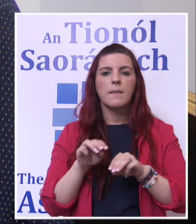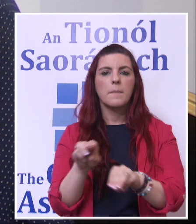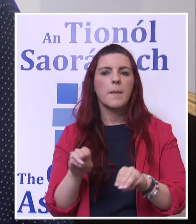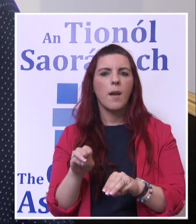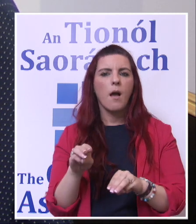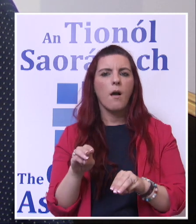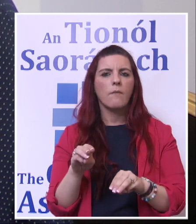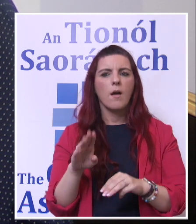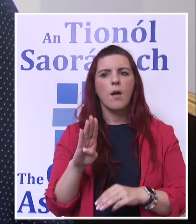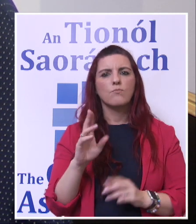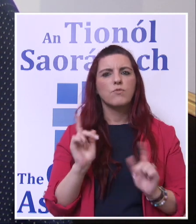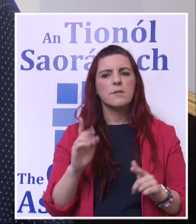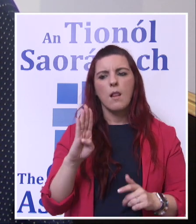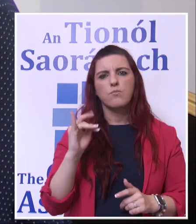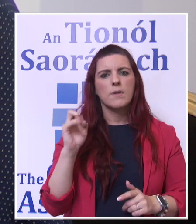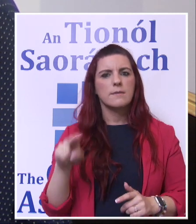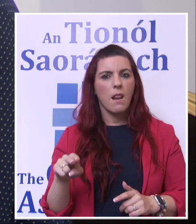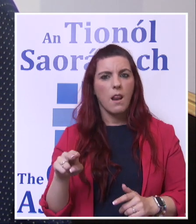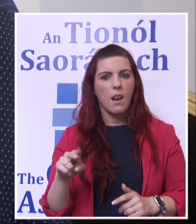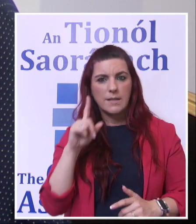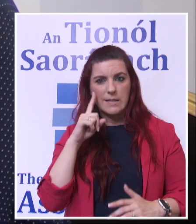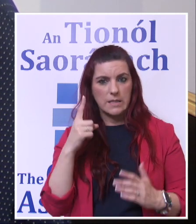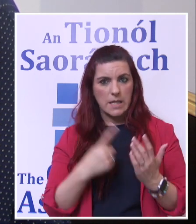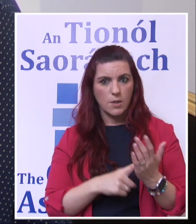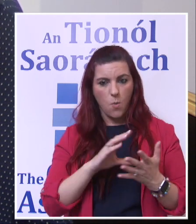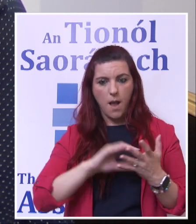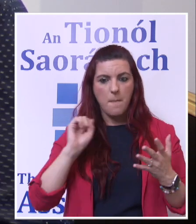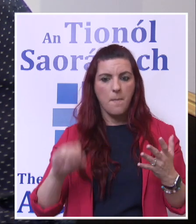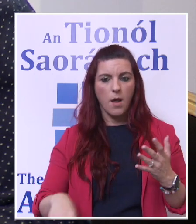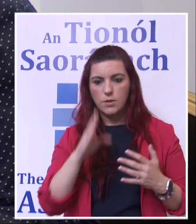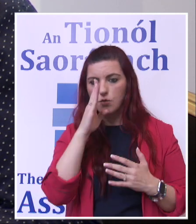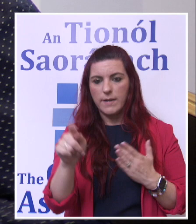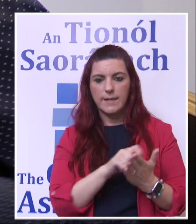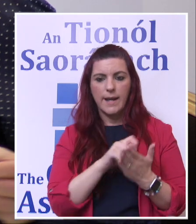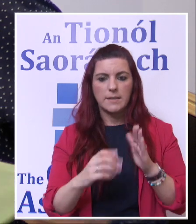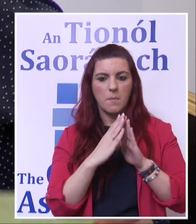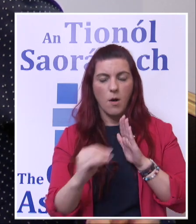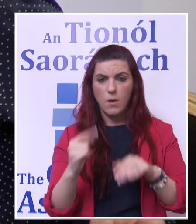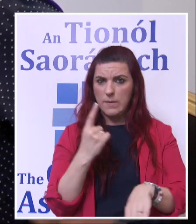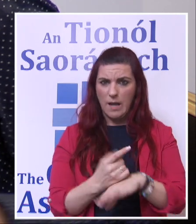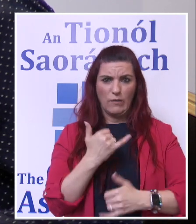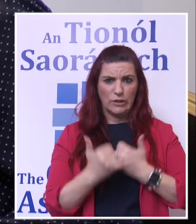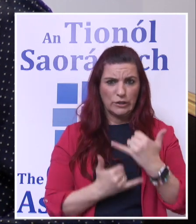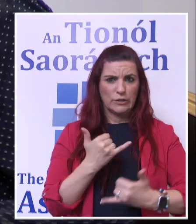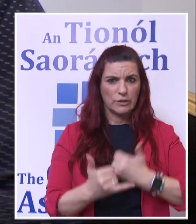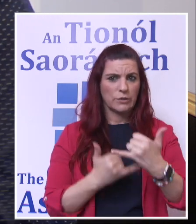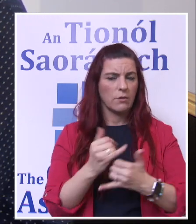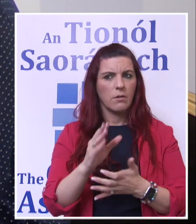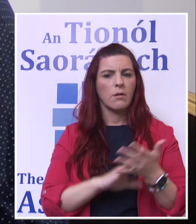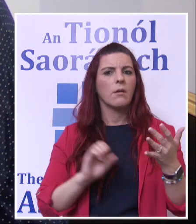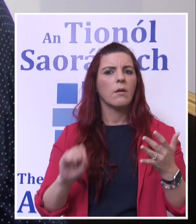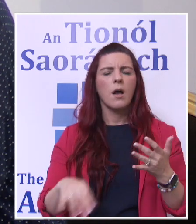Bristol decided to abolish the directly elected mayoral model that had been in place for a decade. And there were a multitude